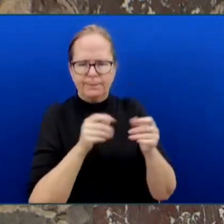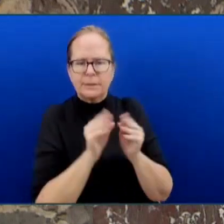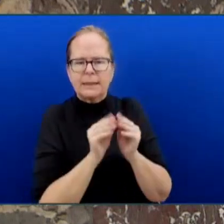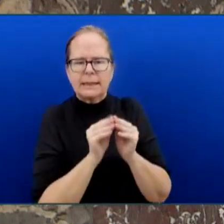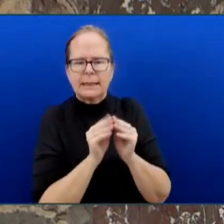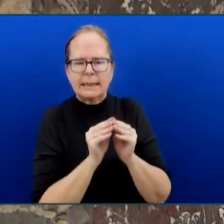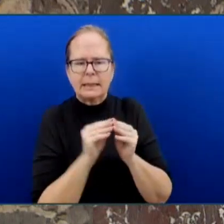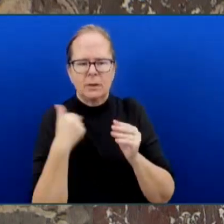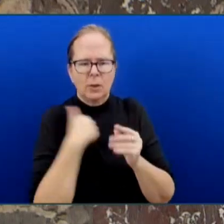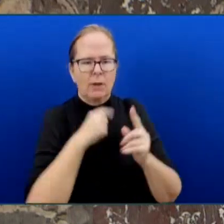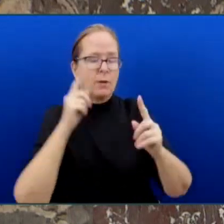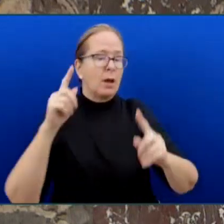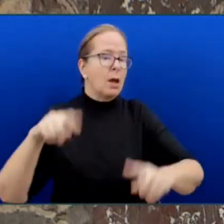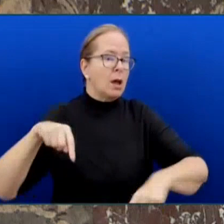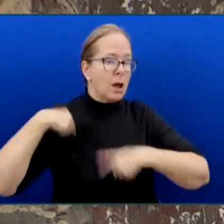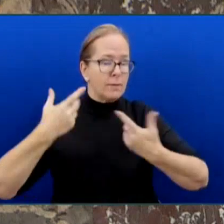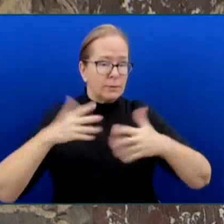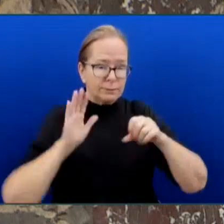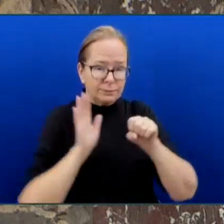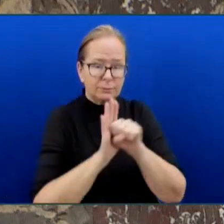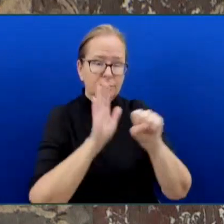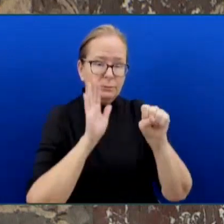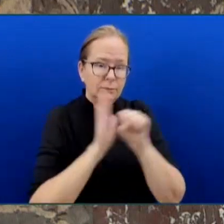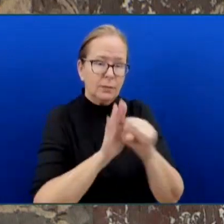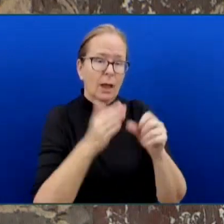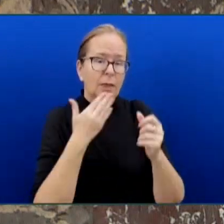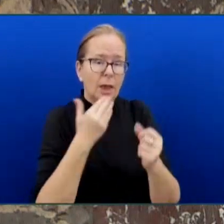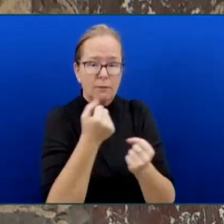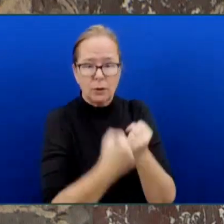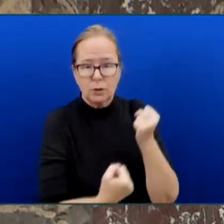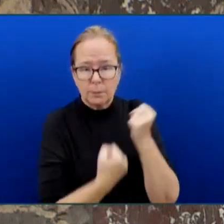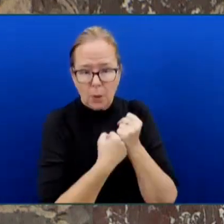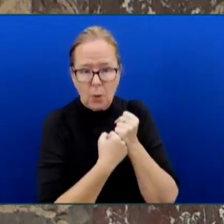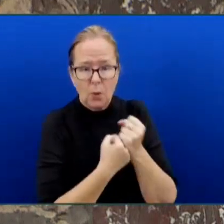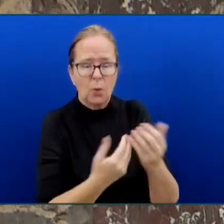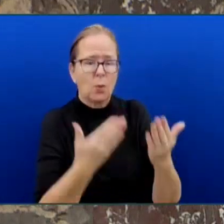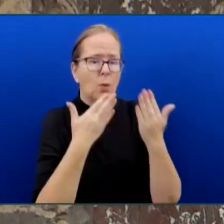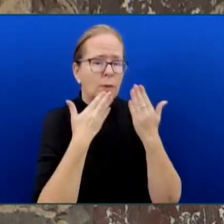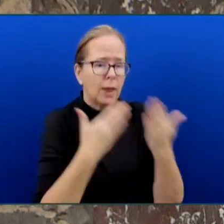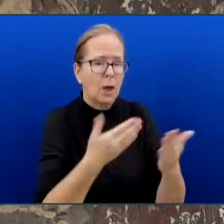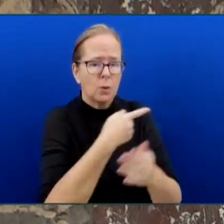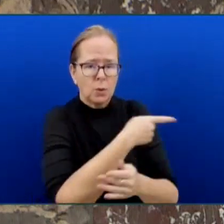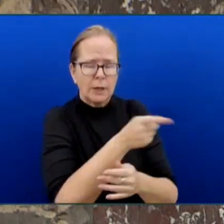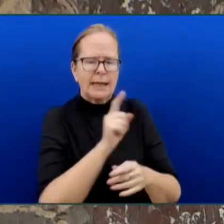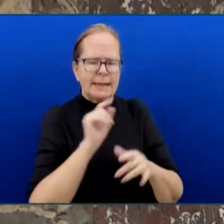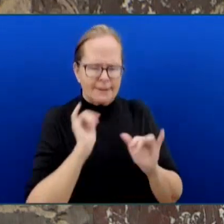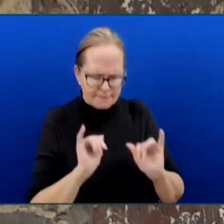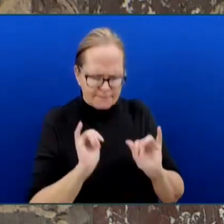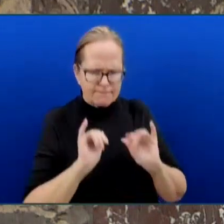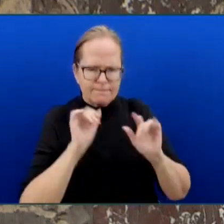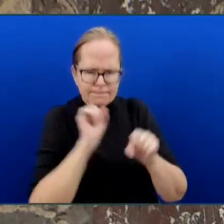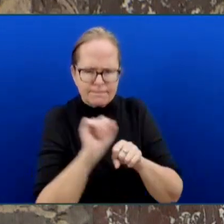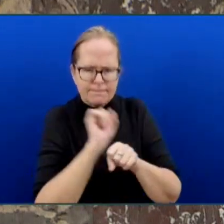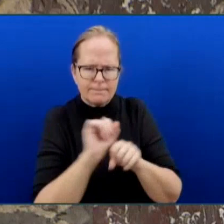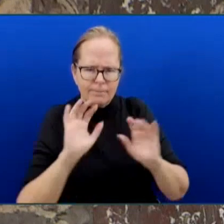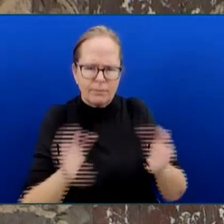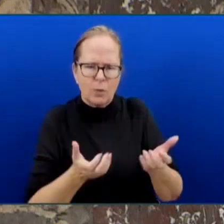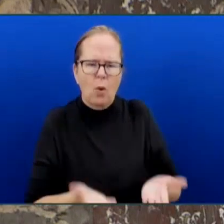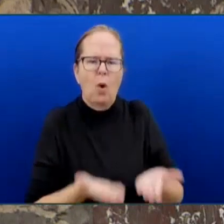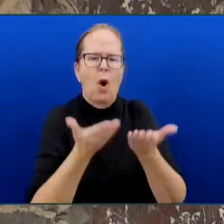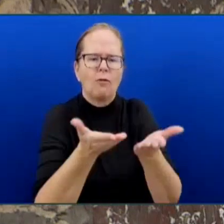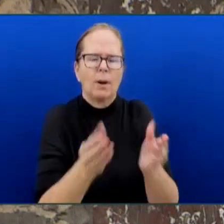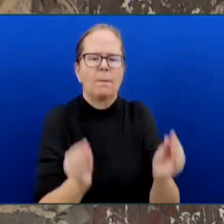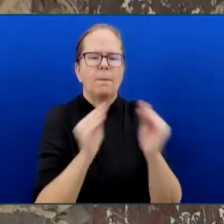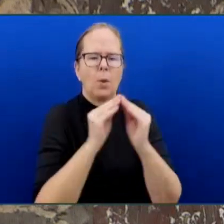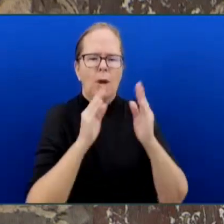from Althea. I want to thank you for the hard work you've been putting in on building more housing for the people of British Columbia. As a renter in Victoria, my husband and I